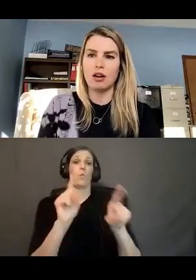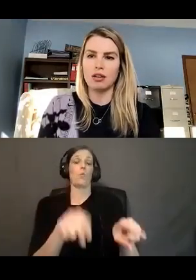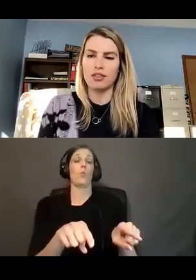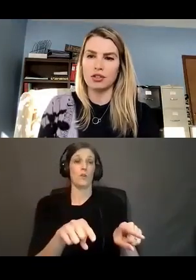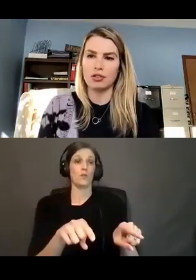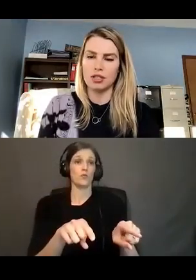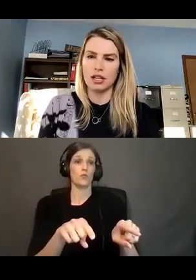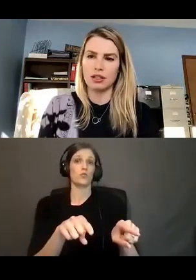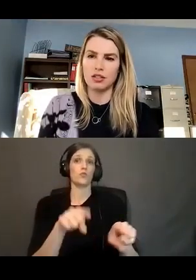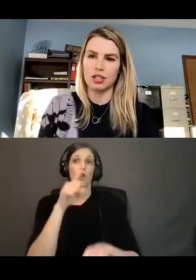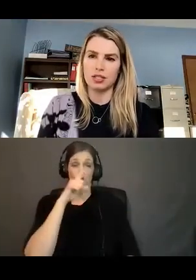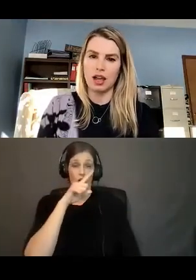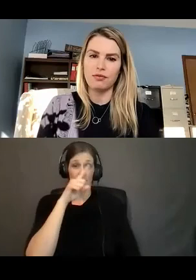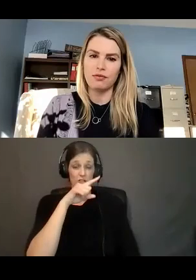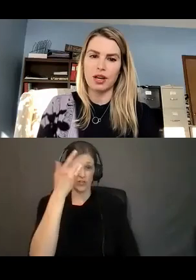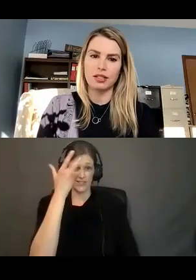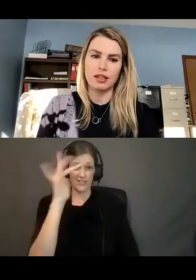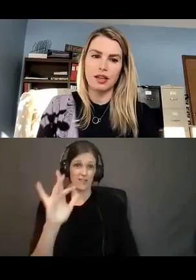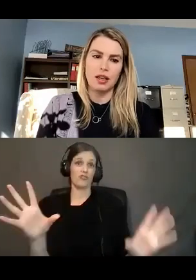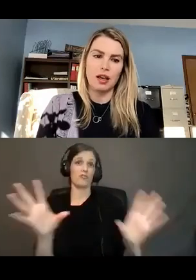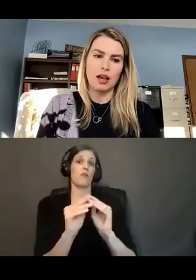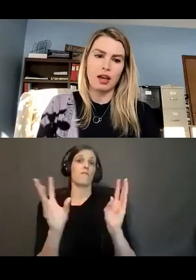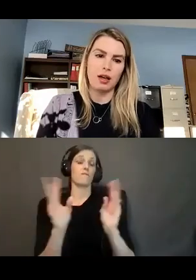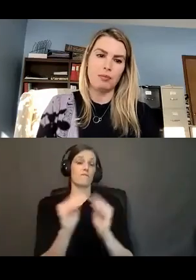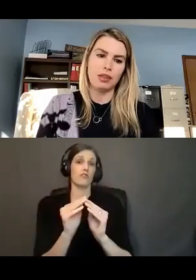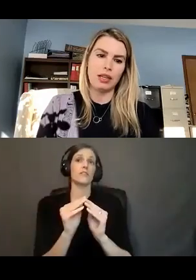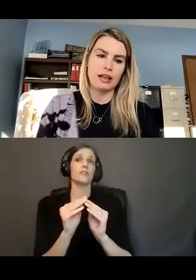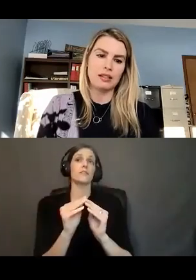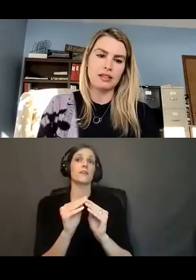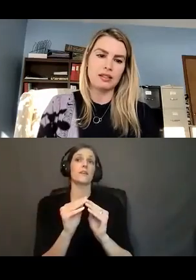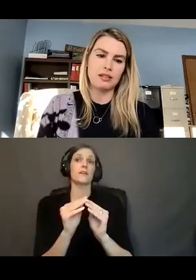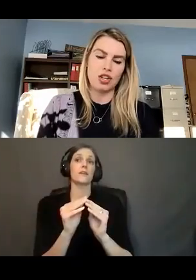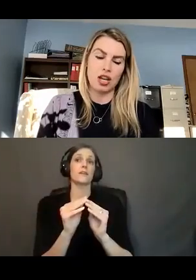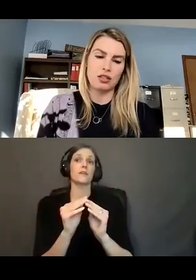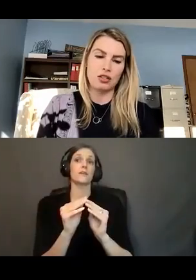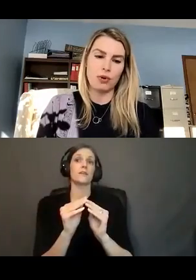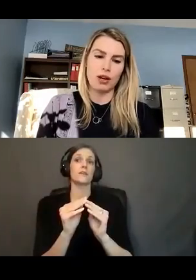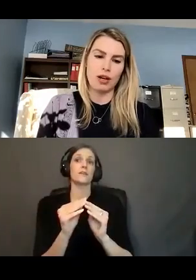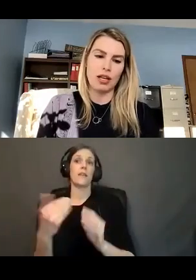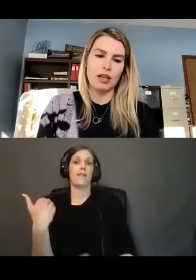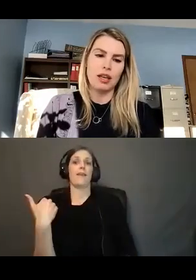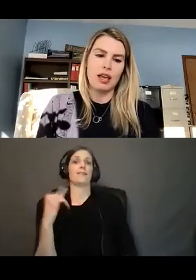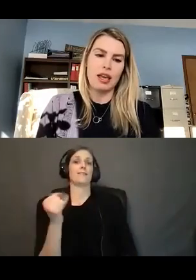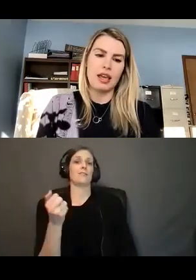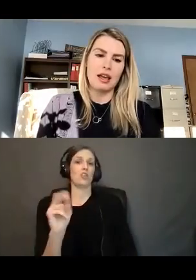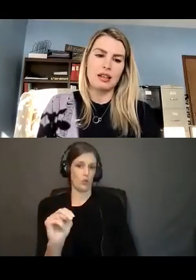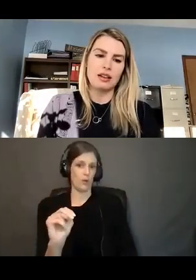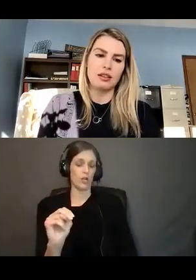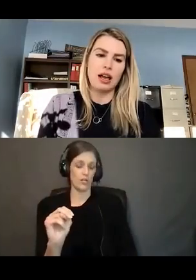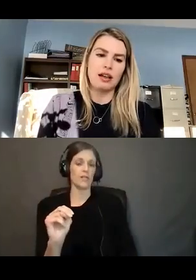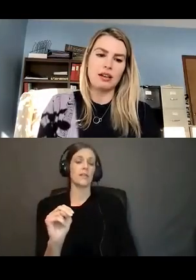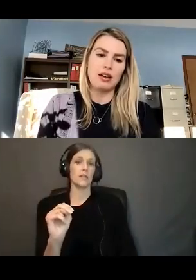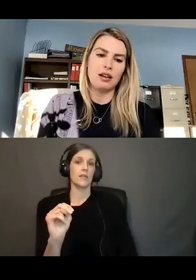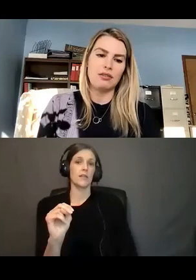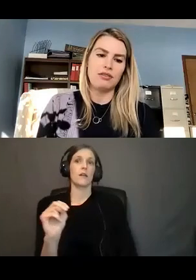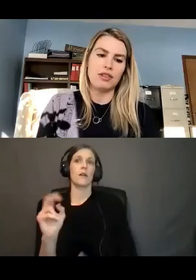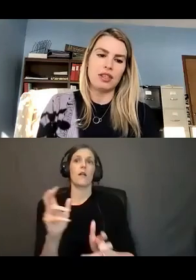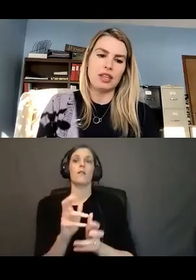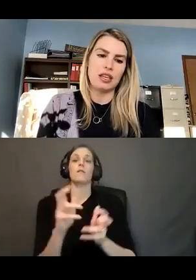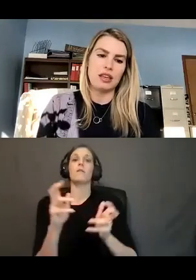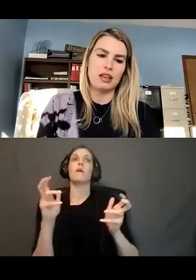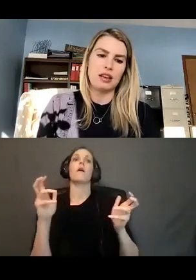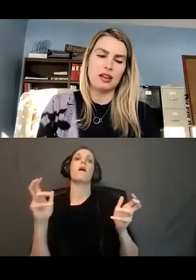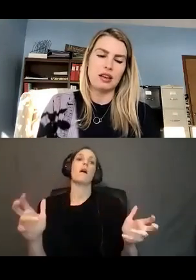an artificial intelligence conference last January. And a lot of